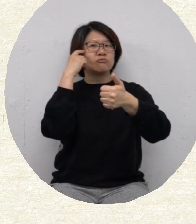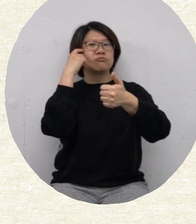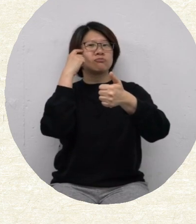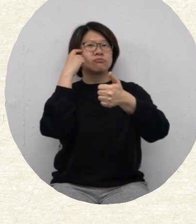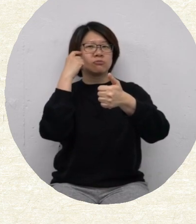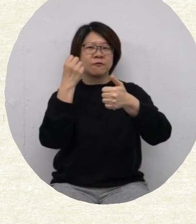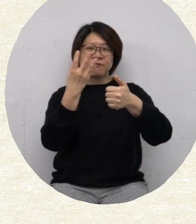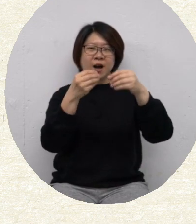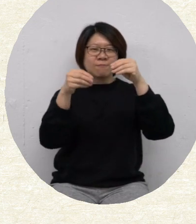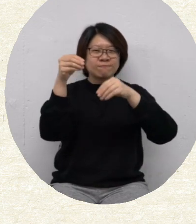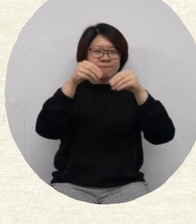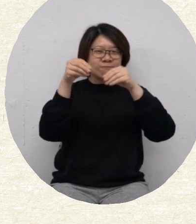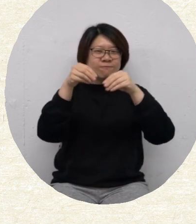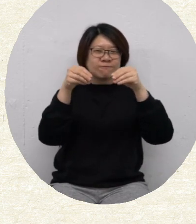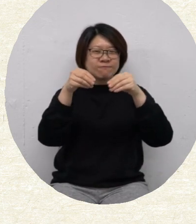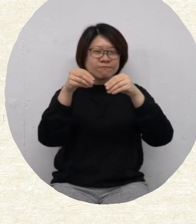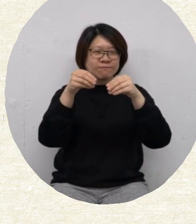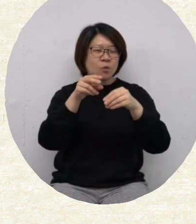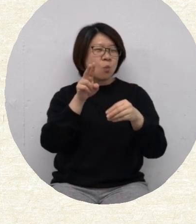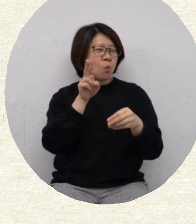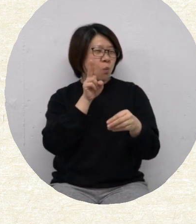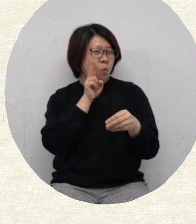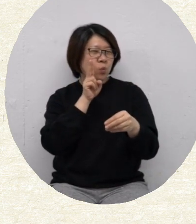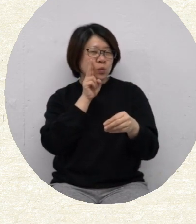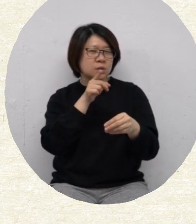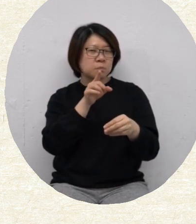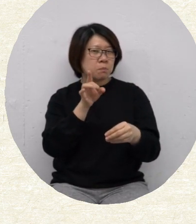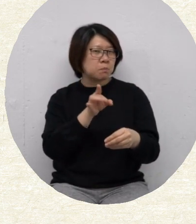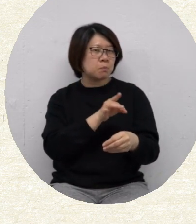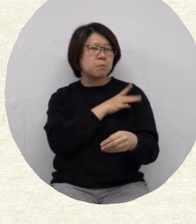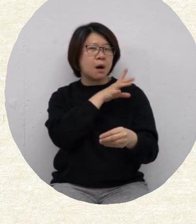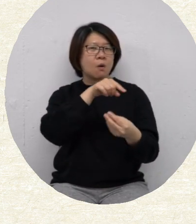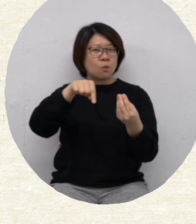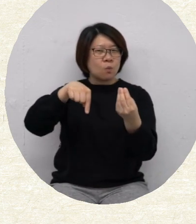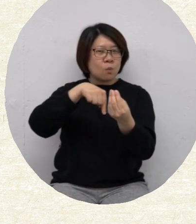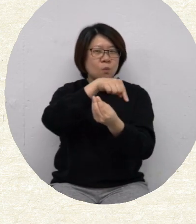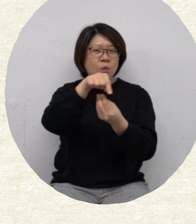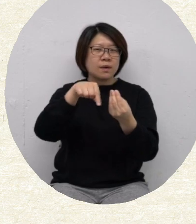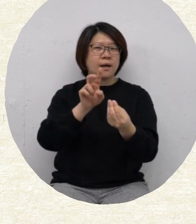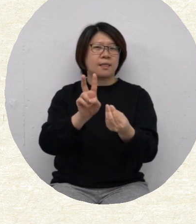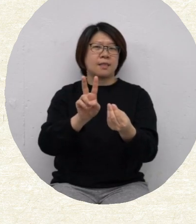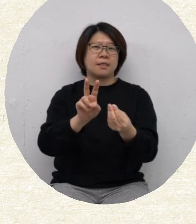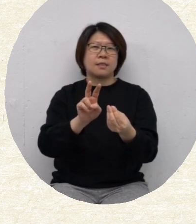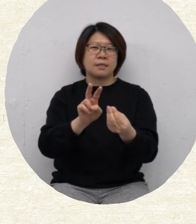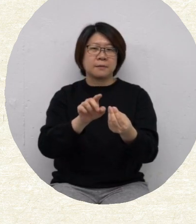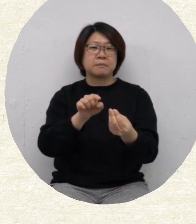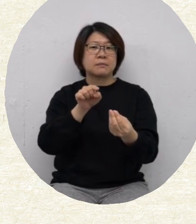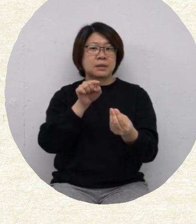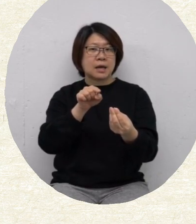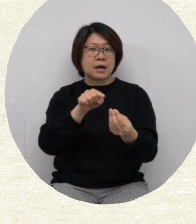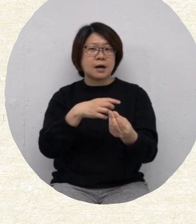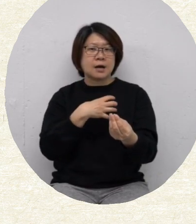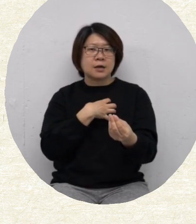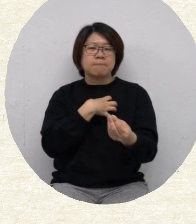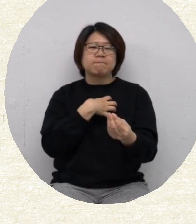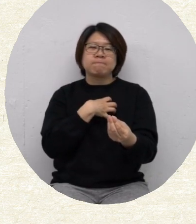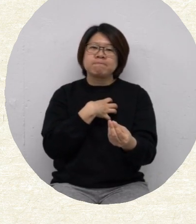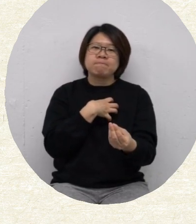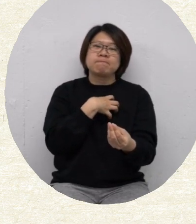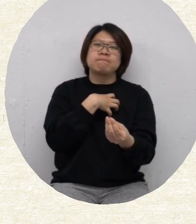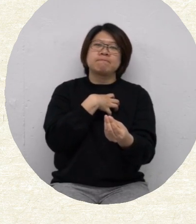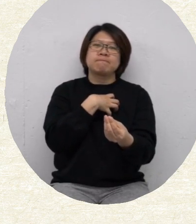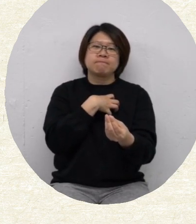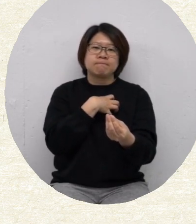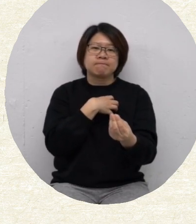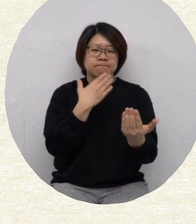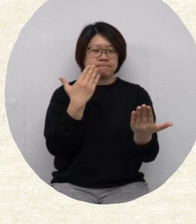interested in this idea of cutting flowers and artificially organizing them to create the illusion of a natural